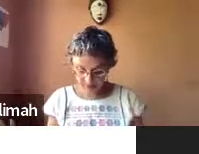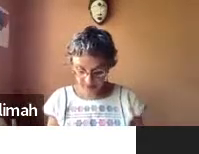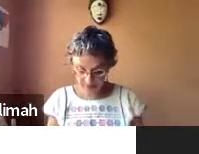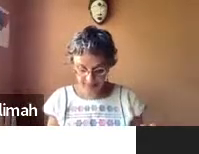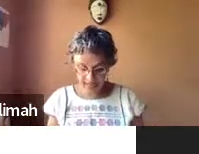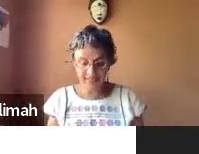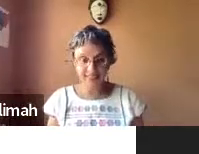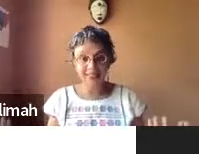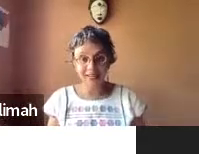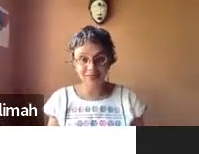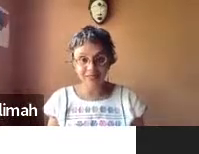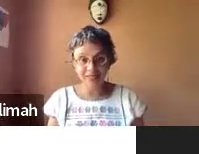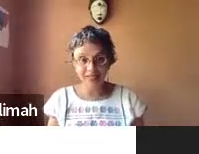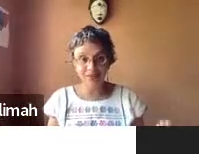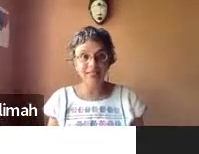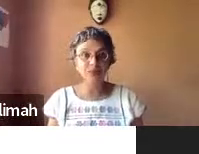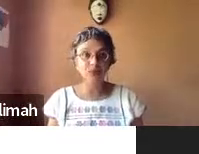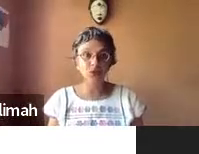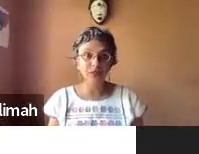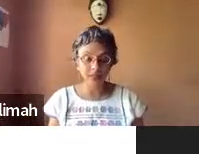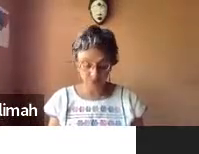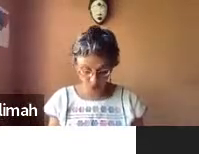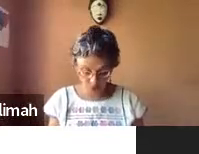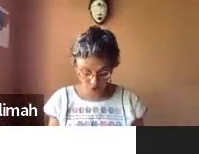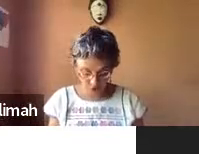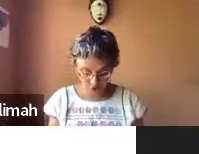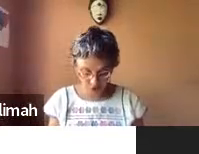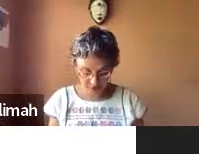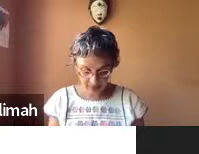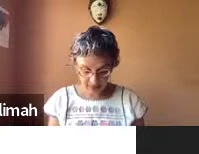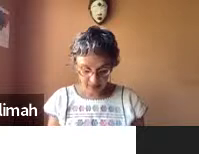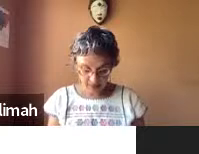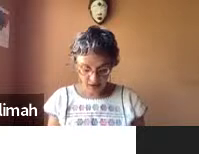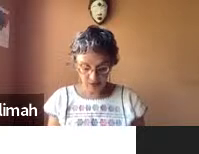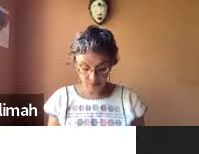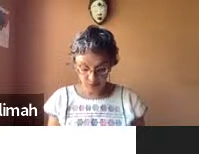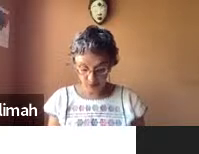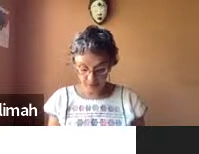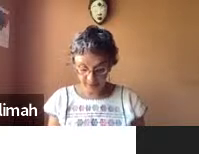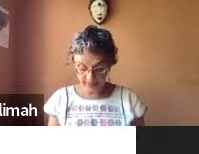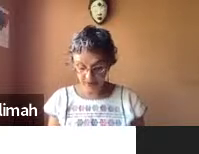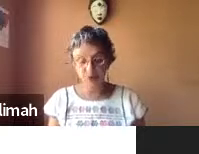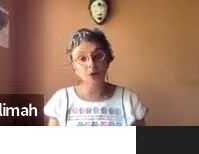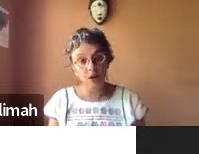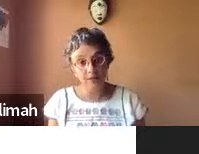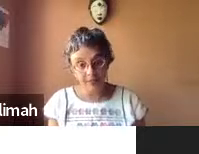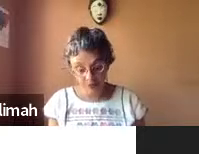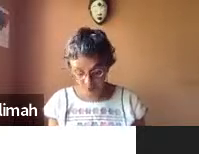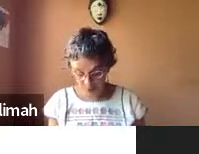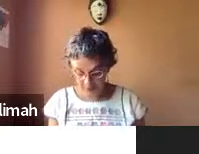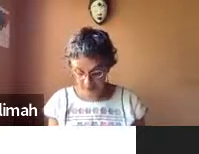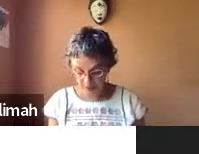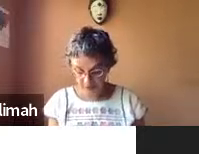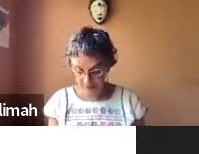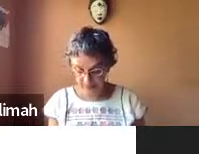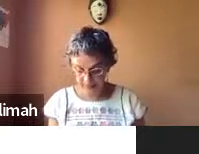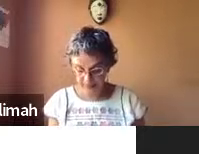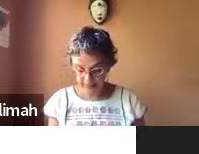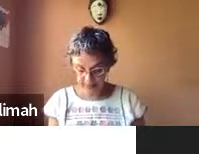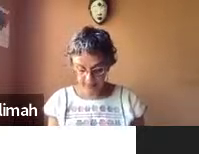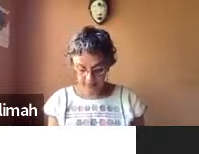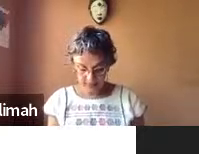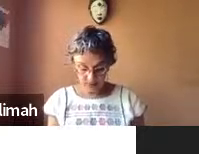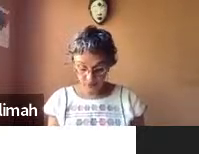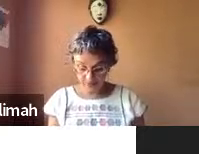Given that in Africa, the vast majority of workers are employed in the so-called informal